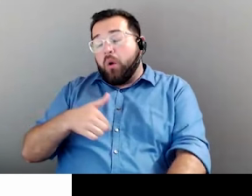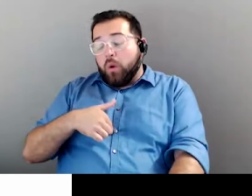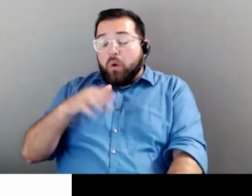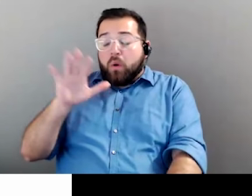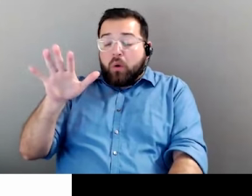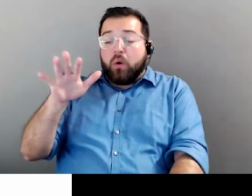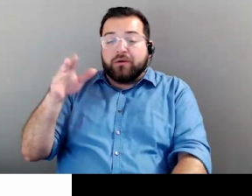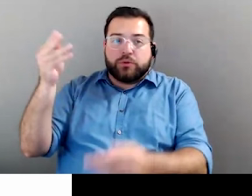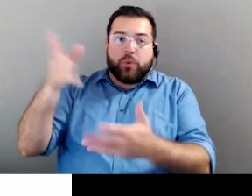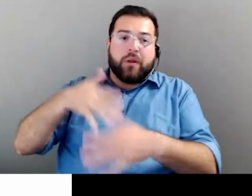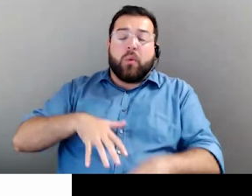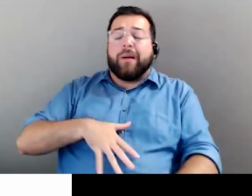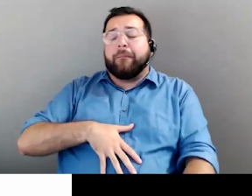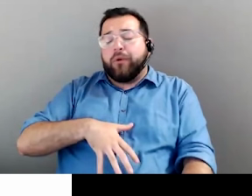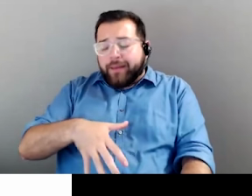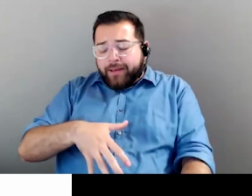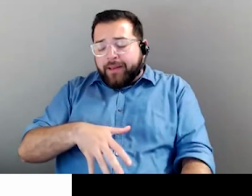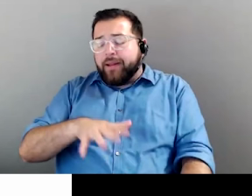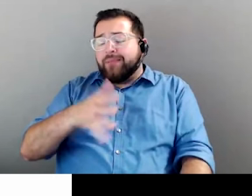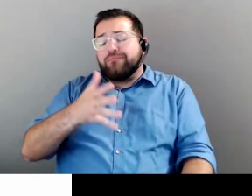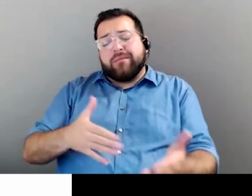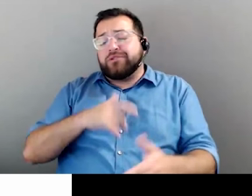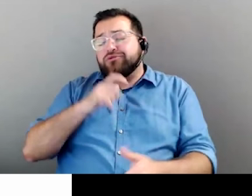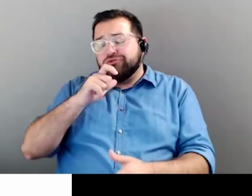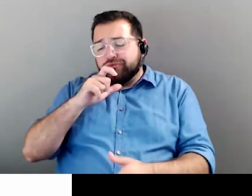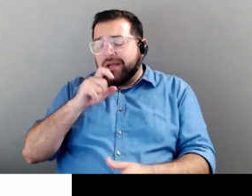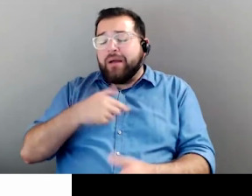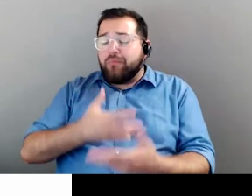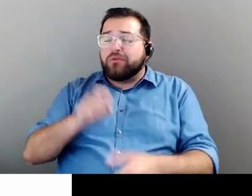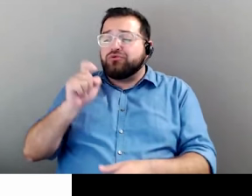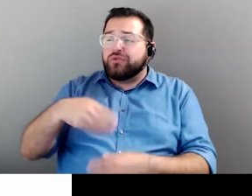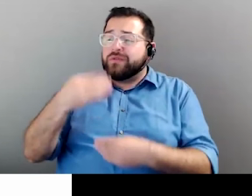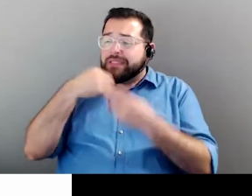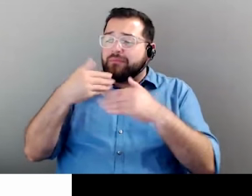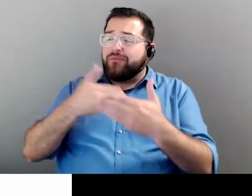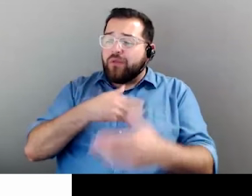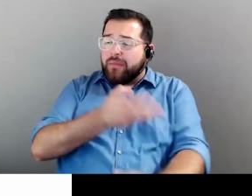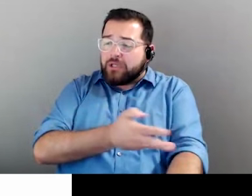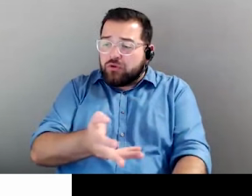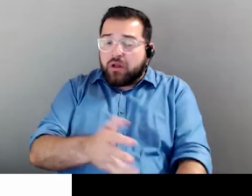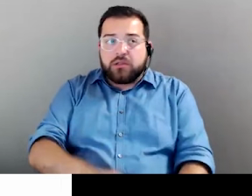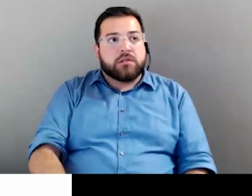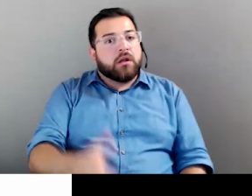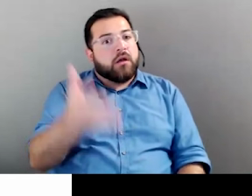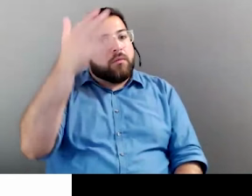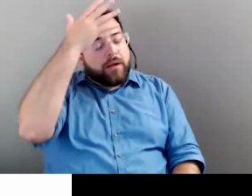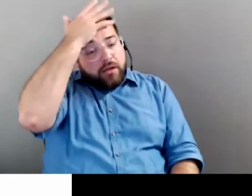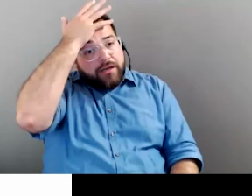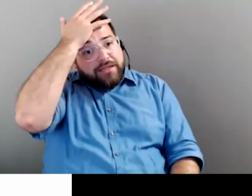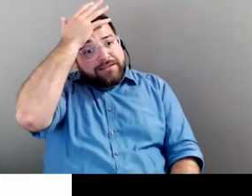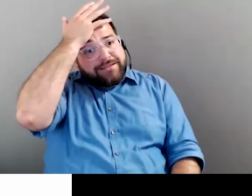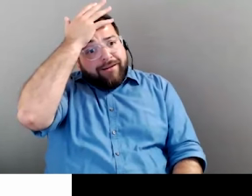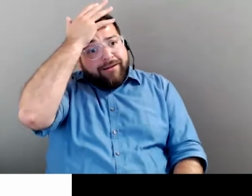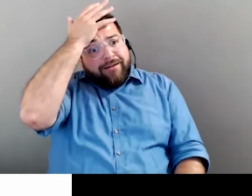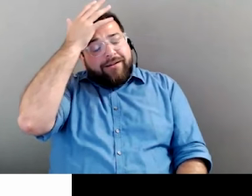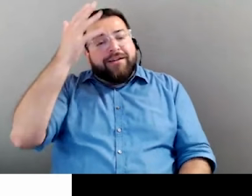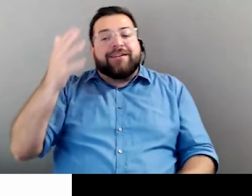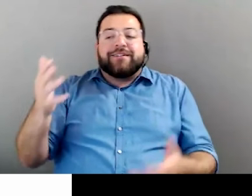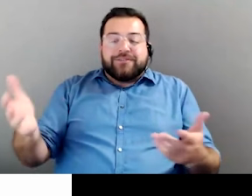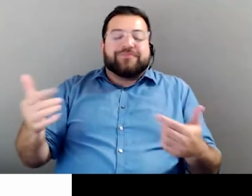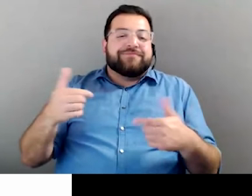pregnant. She hadn't told us before that. I'm pregnant. I guess I should have eaten before we did this blood draw. And I was like, oh my goodness. yeah, Yeah. so I think it's a